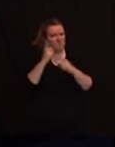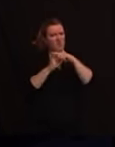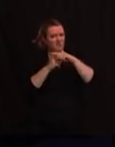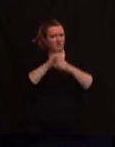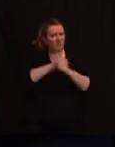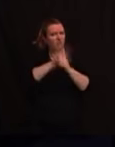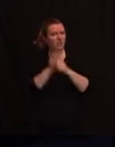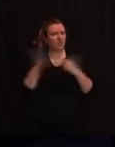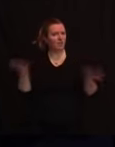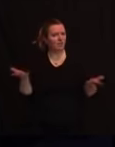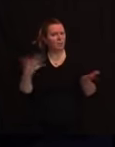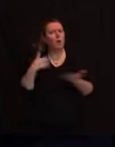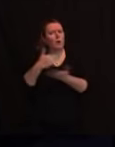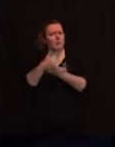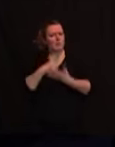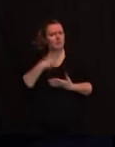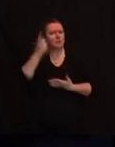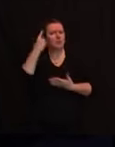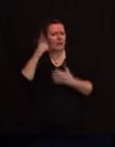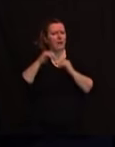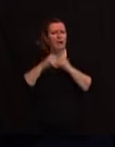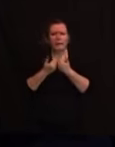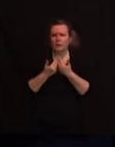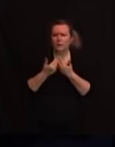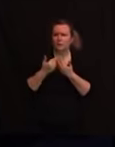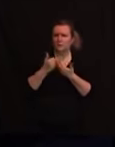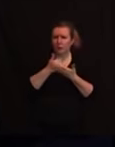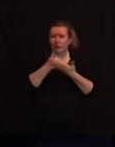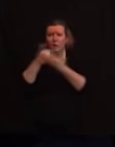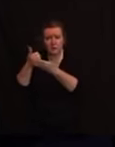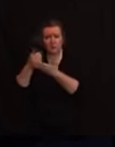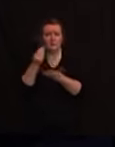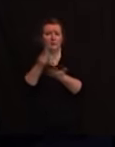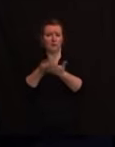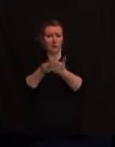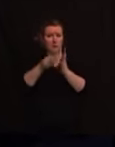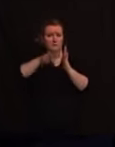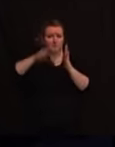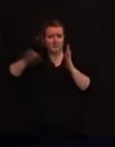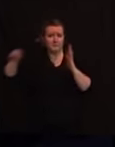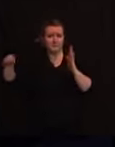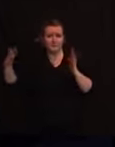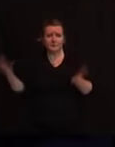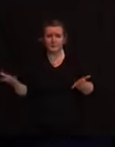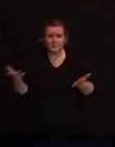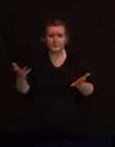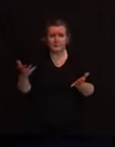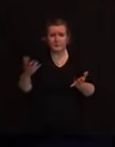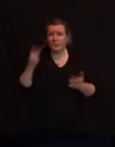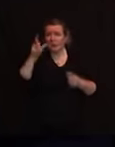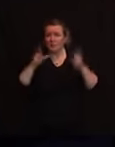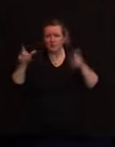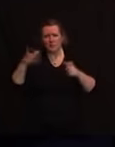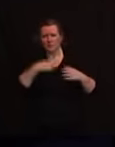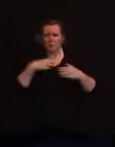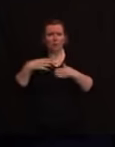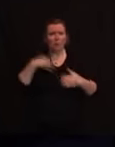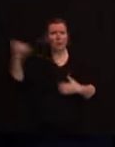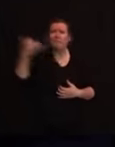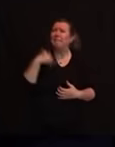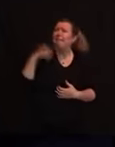economy safely and responsibly. The second major question that I hear from people is, what help can they get